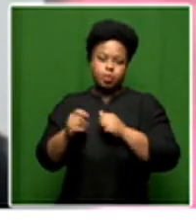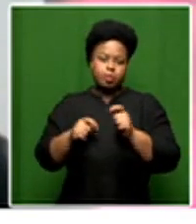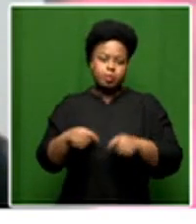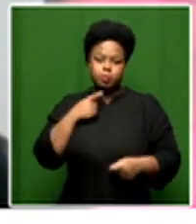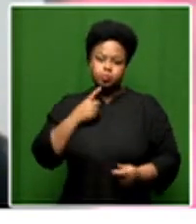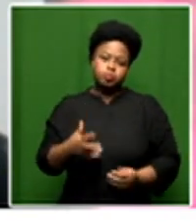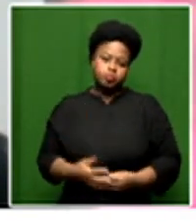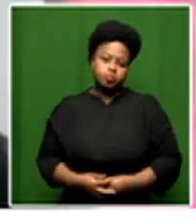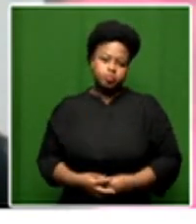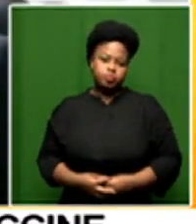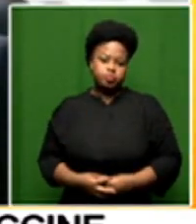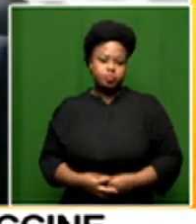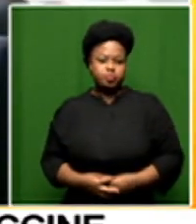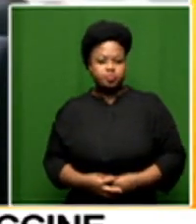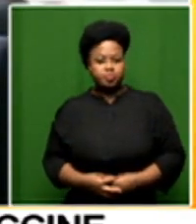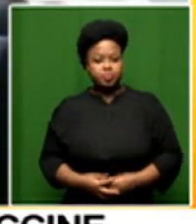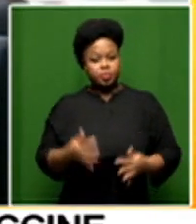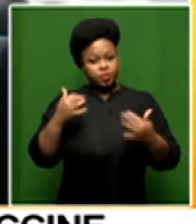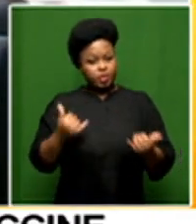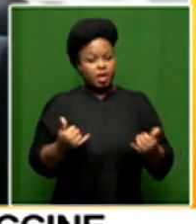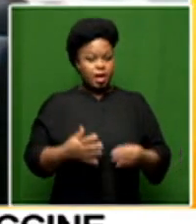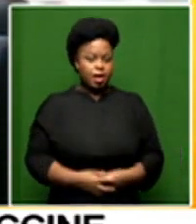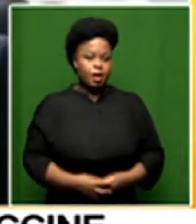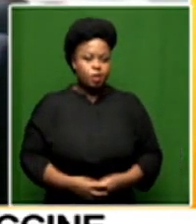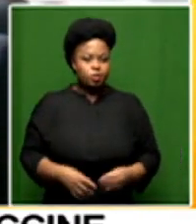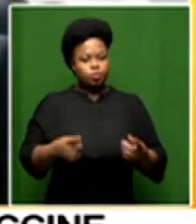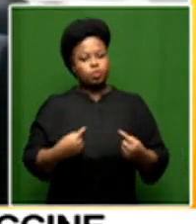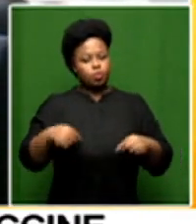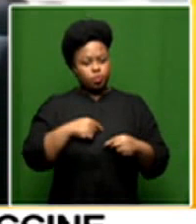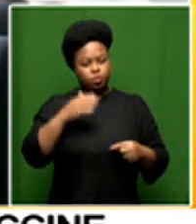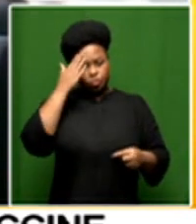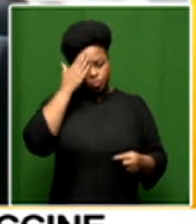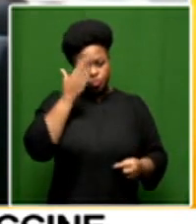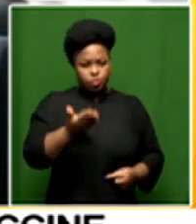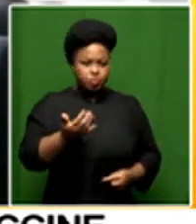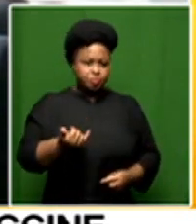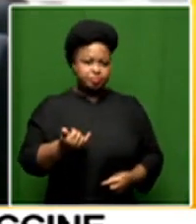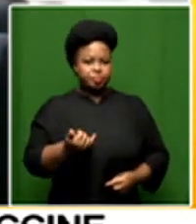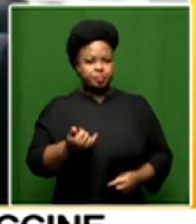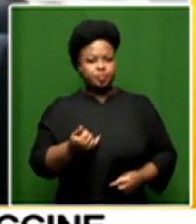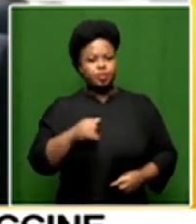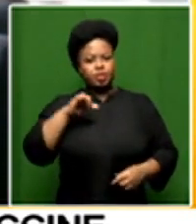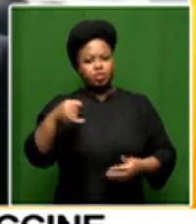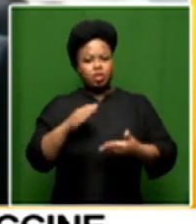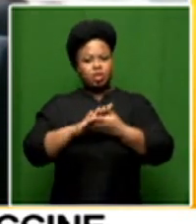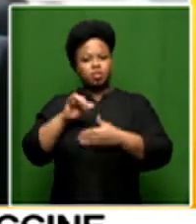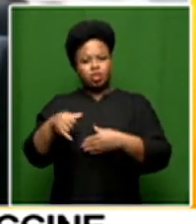saying. So at this point, as we understand it, the